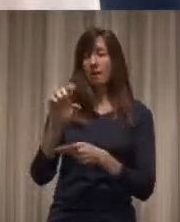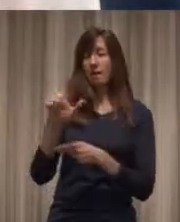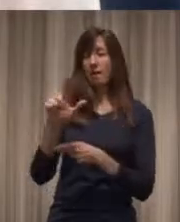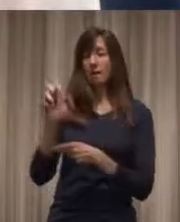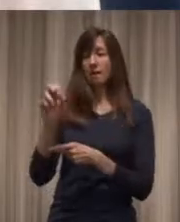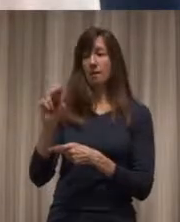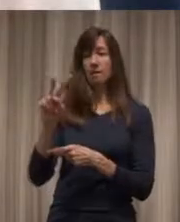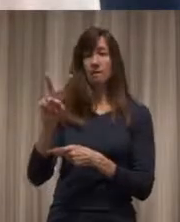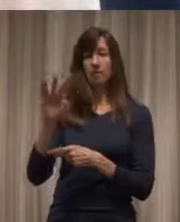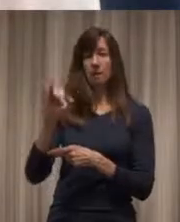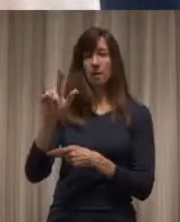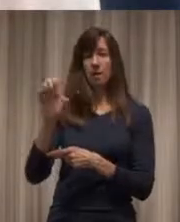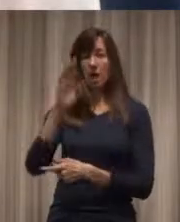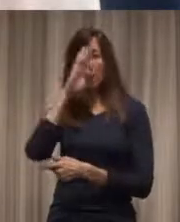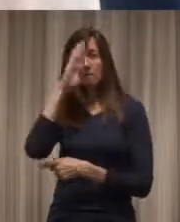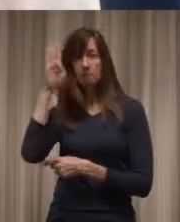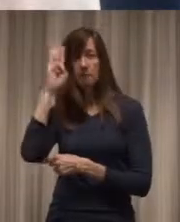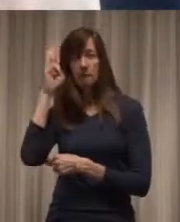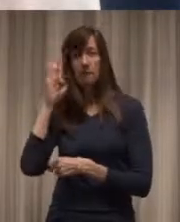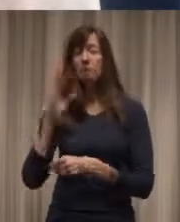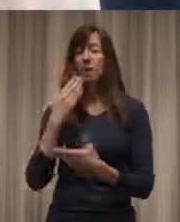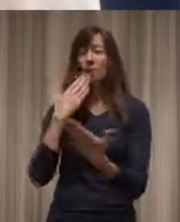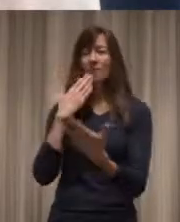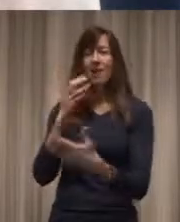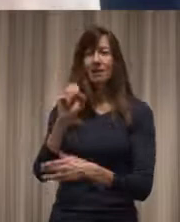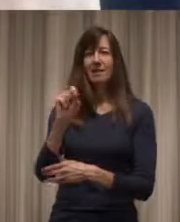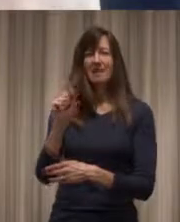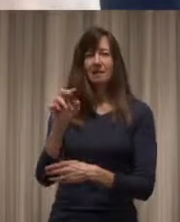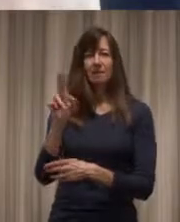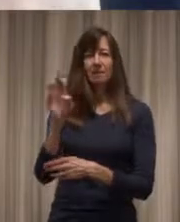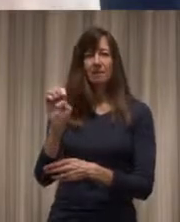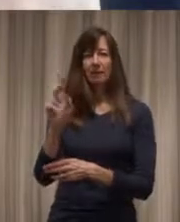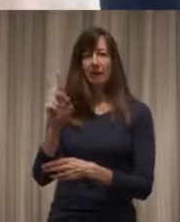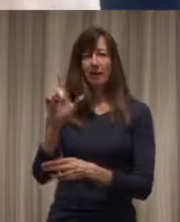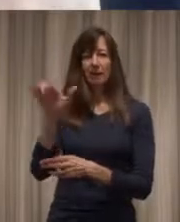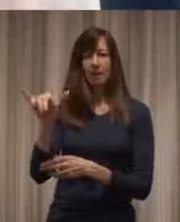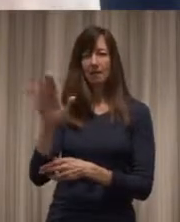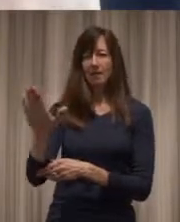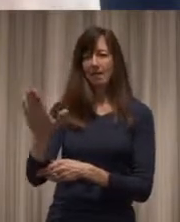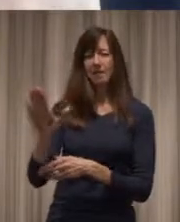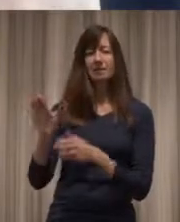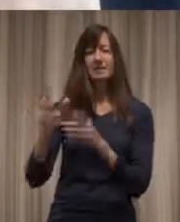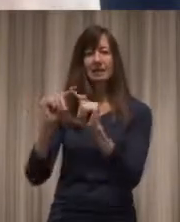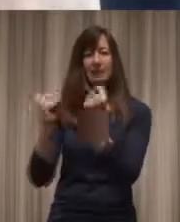the partnership and the planning and the execution. To start, that site will run Monday through Friday.